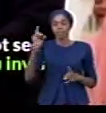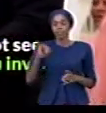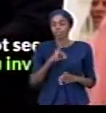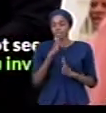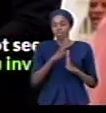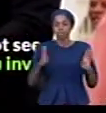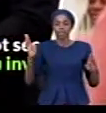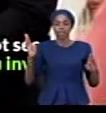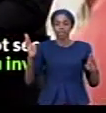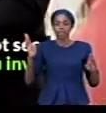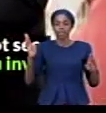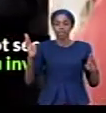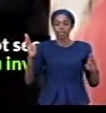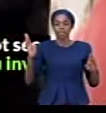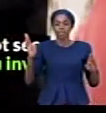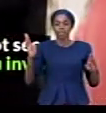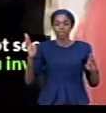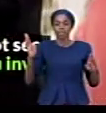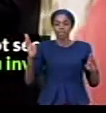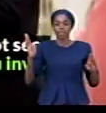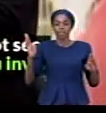mountain I cannot